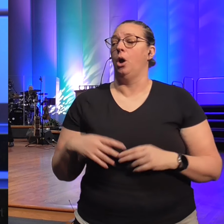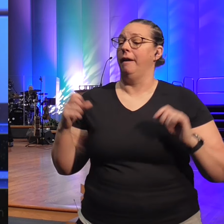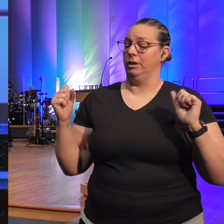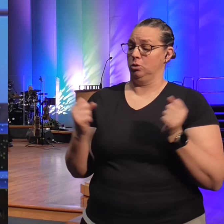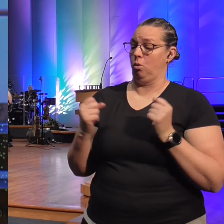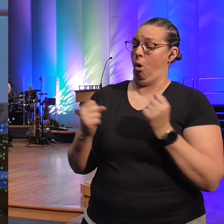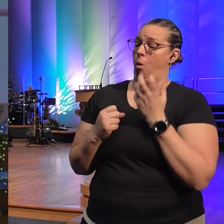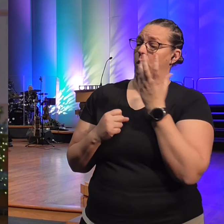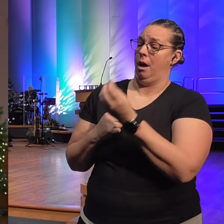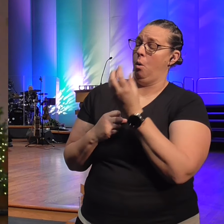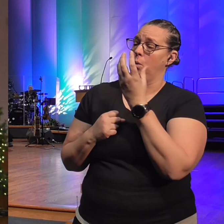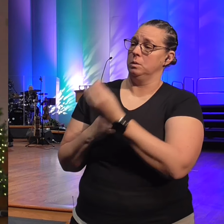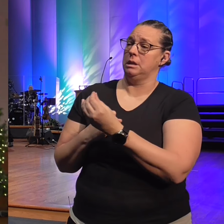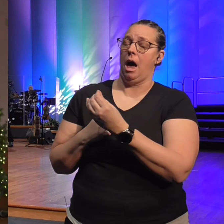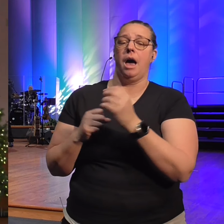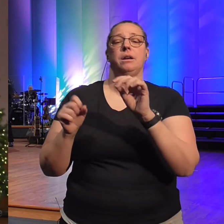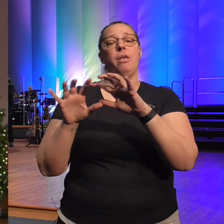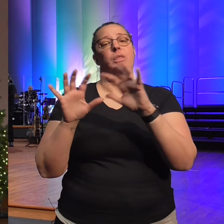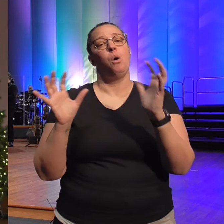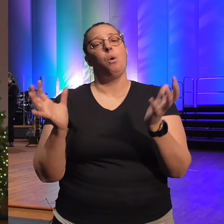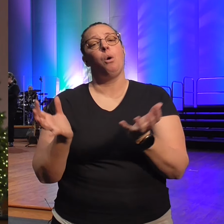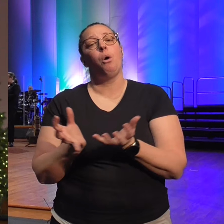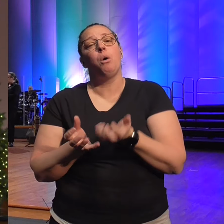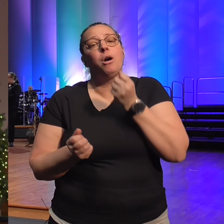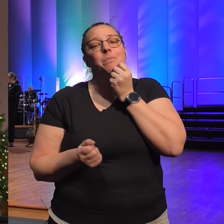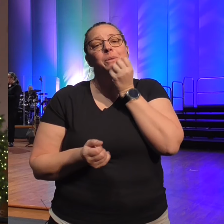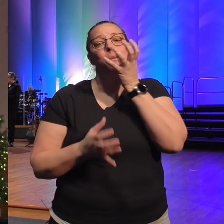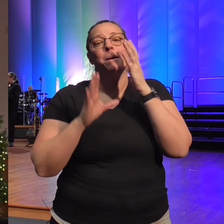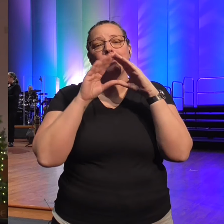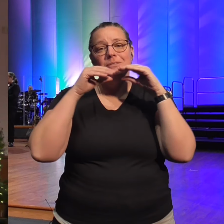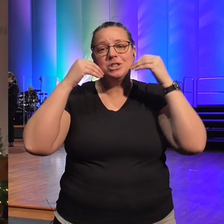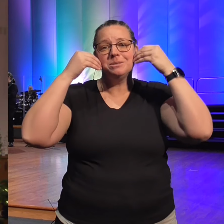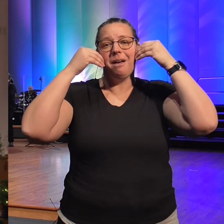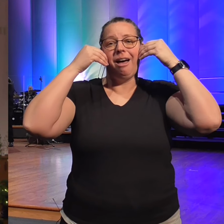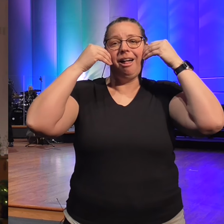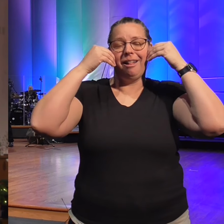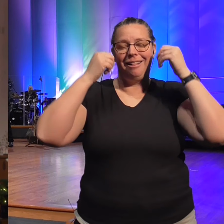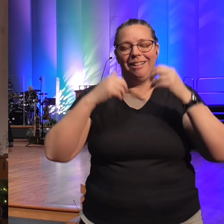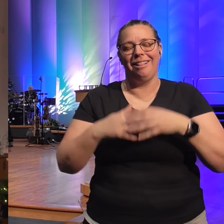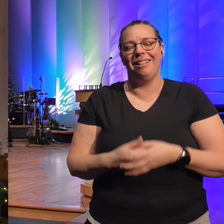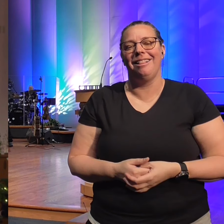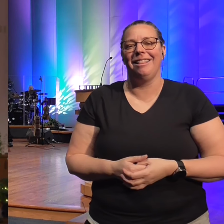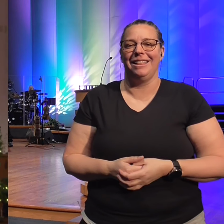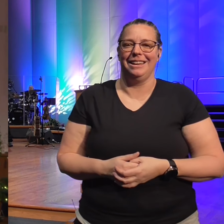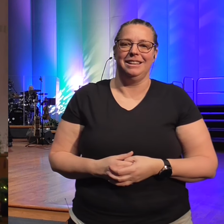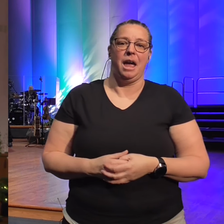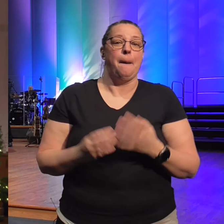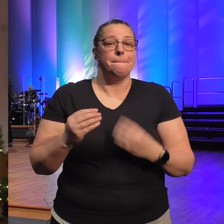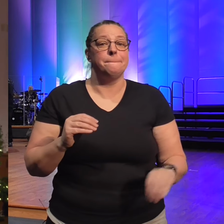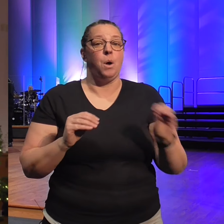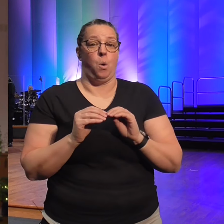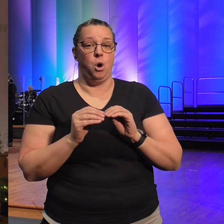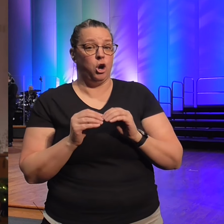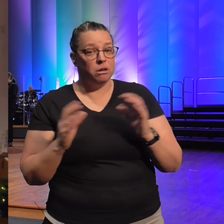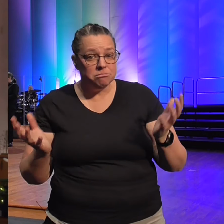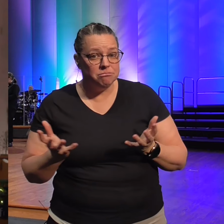outside, show the world the warmth of your smile. And more than